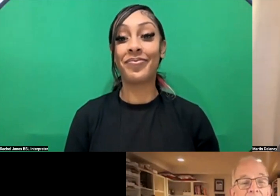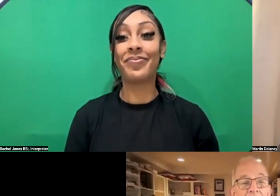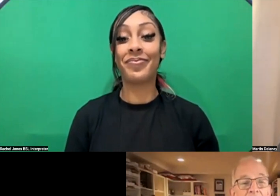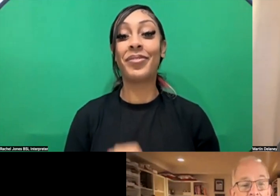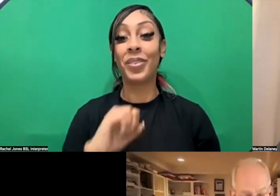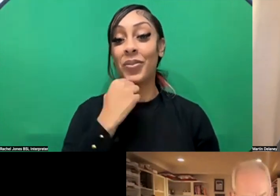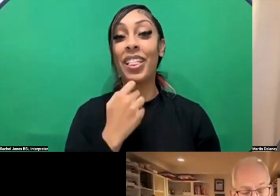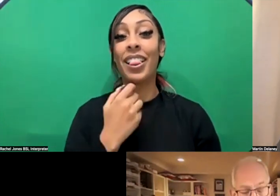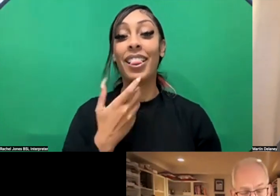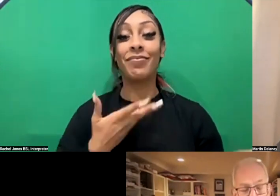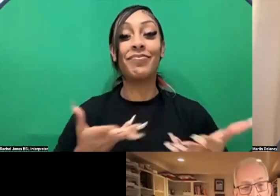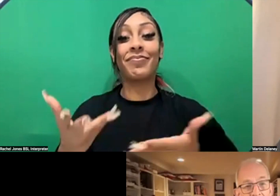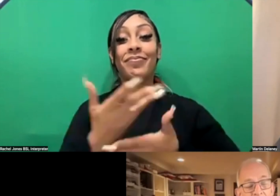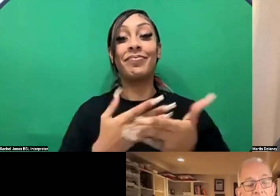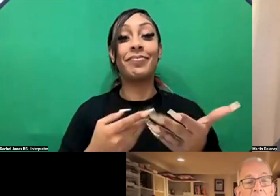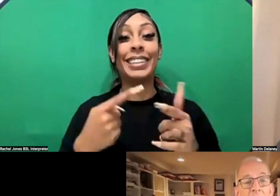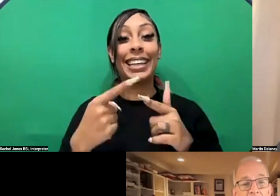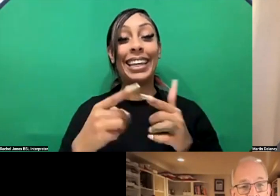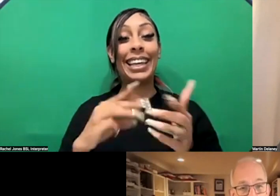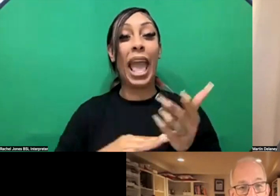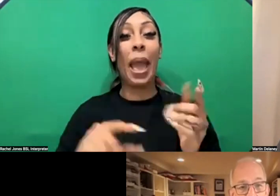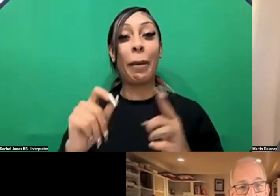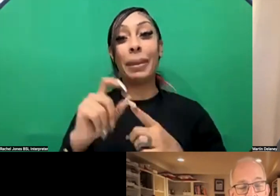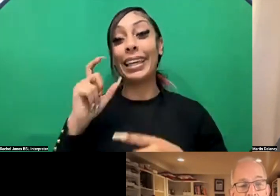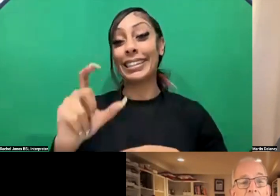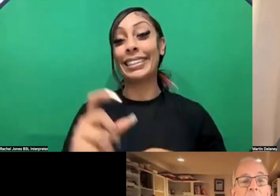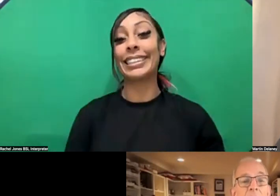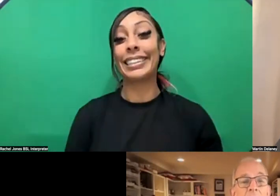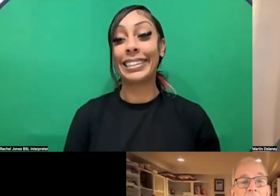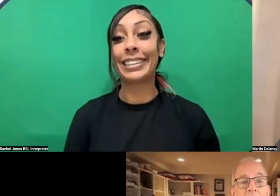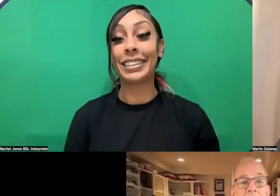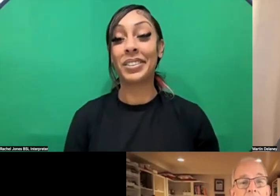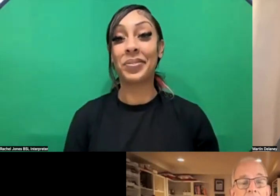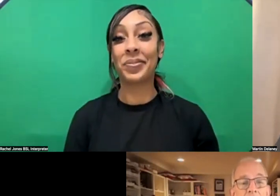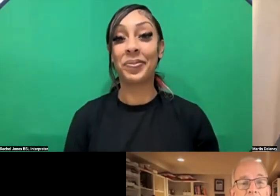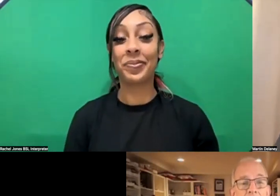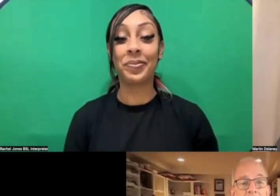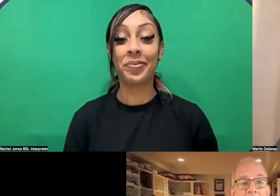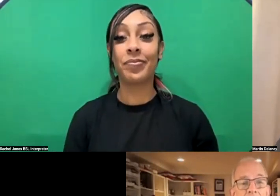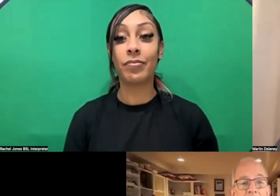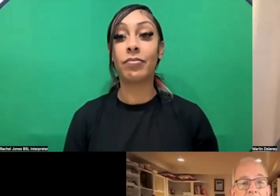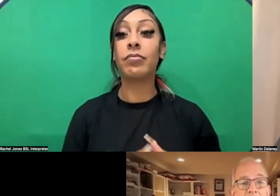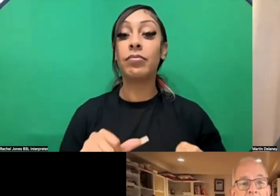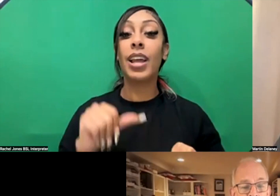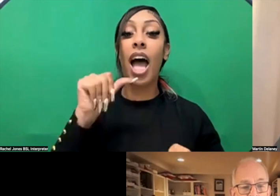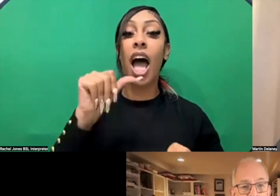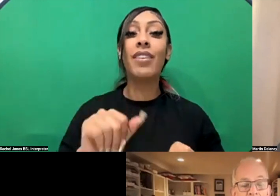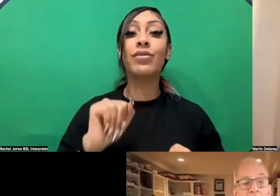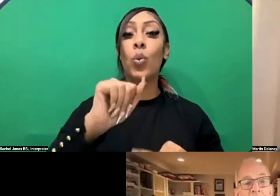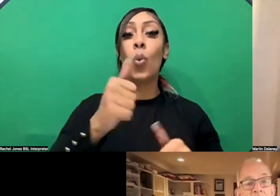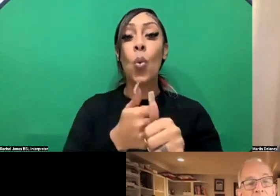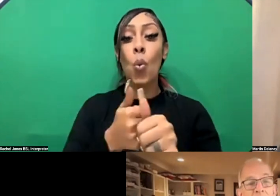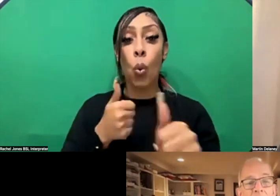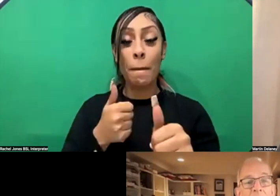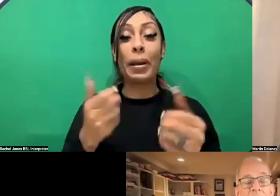little, because it'd be, you know, kind of silly not to. And this was after your company